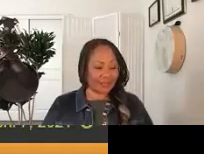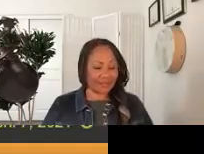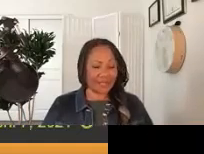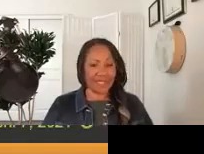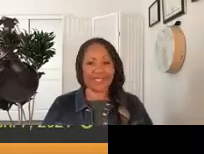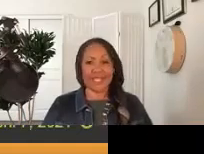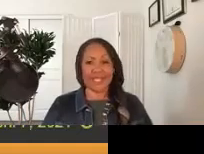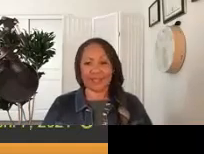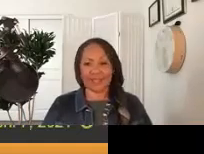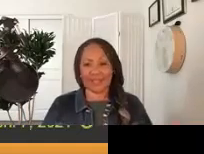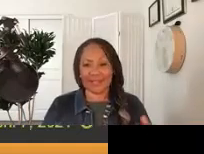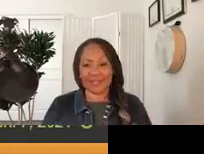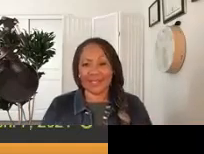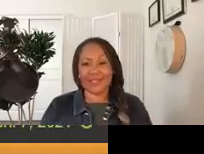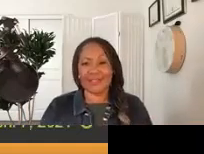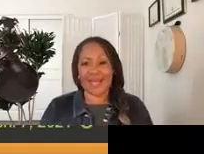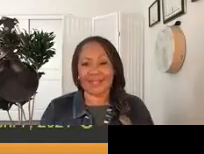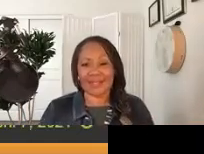Exactly.